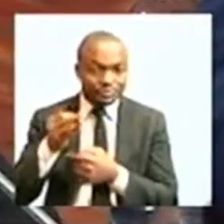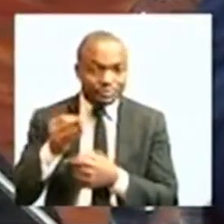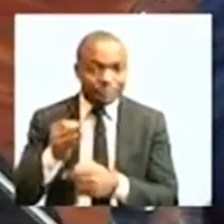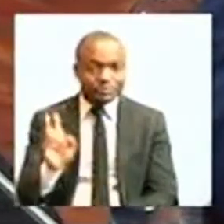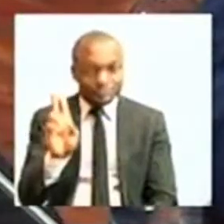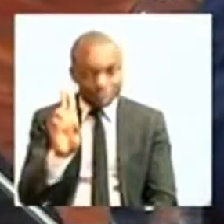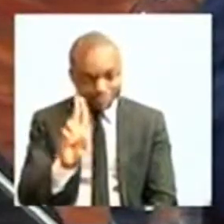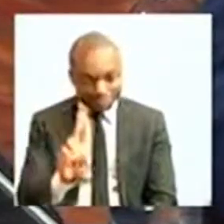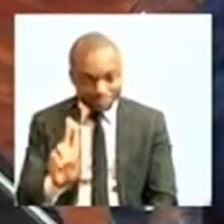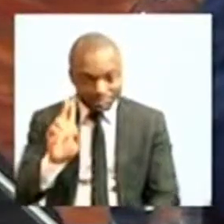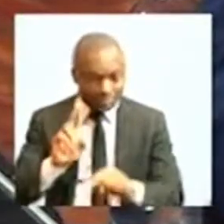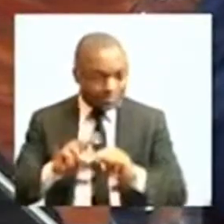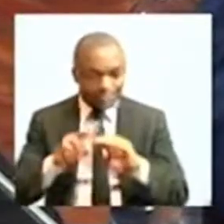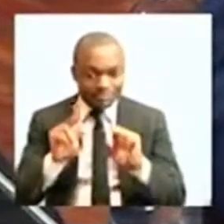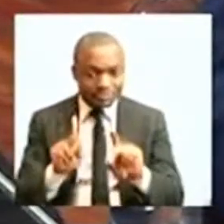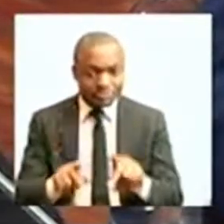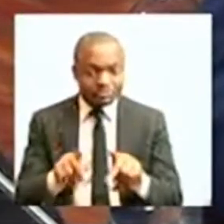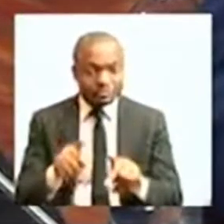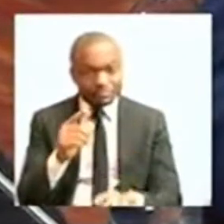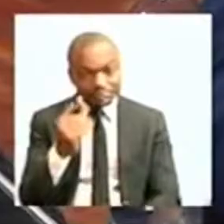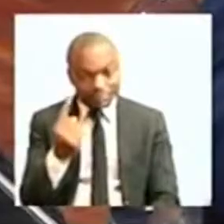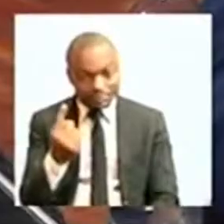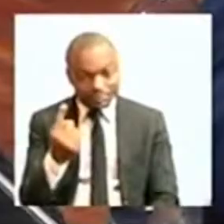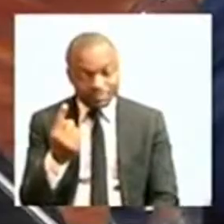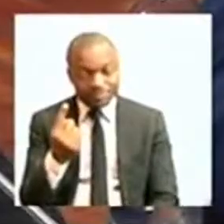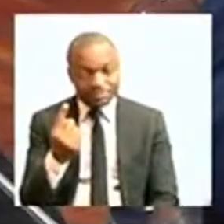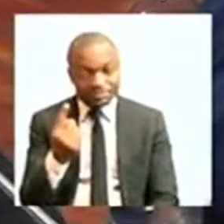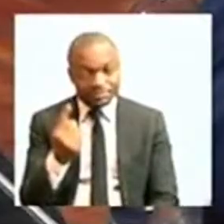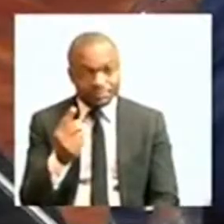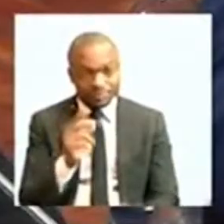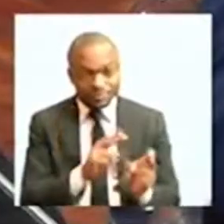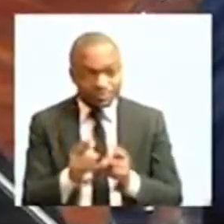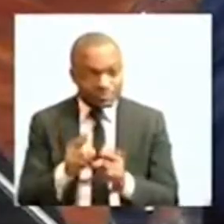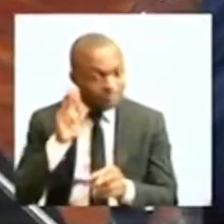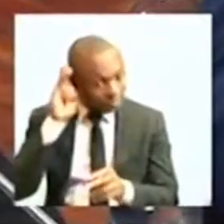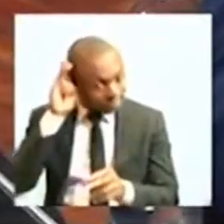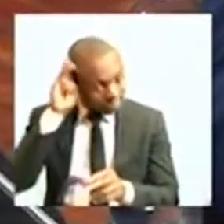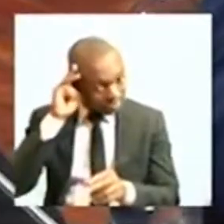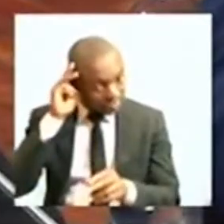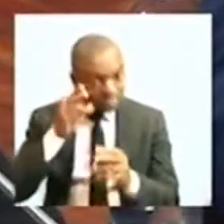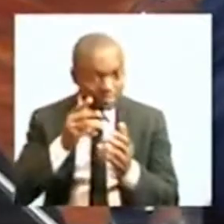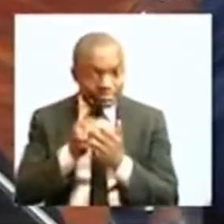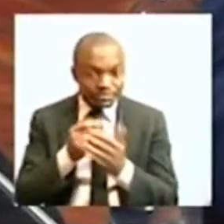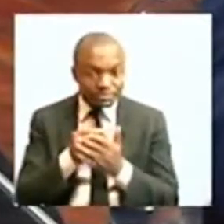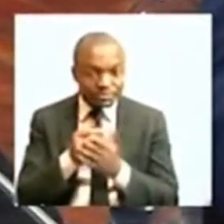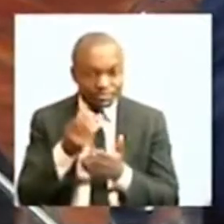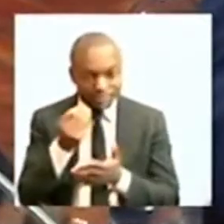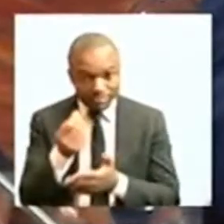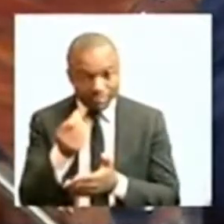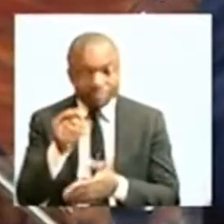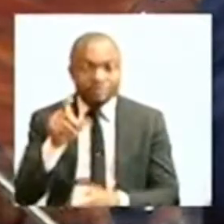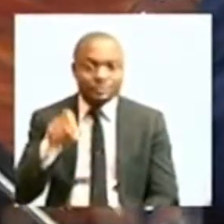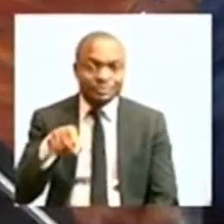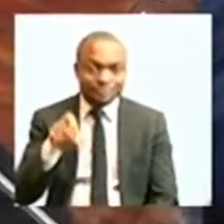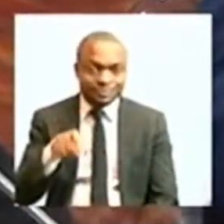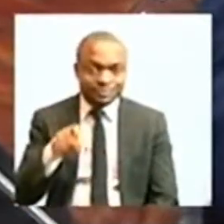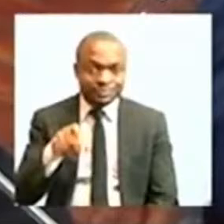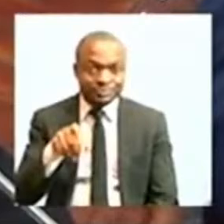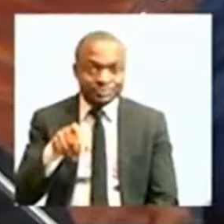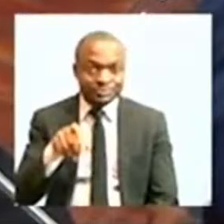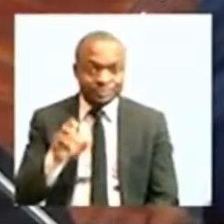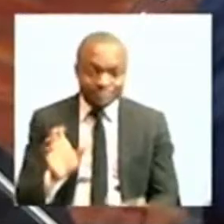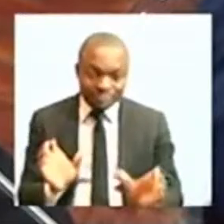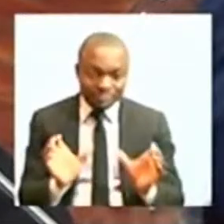utilization, Chairperson. One, correspondence to Ministry of Finance in respect of funds requirement, enforcing